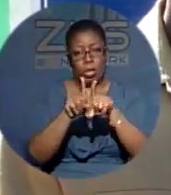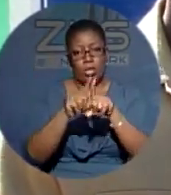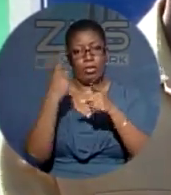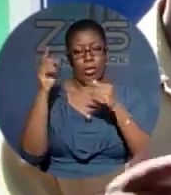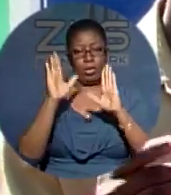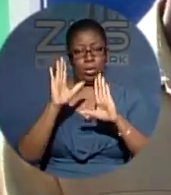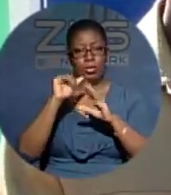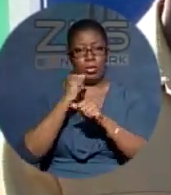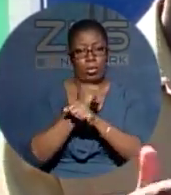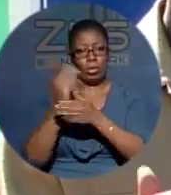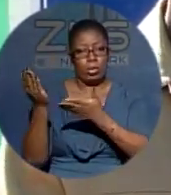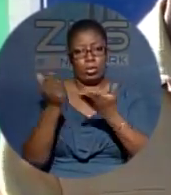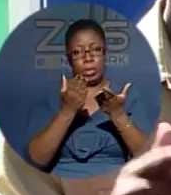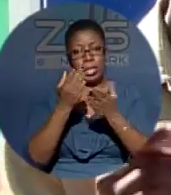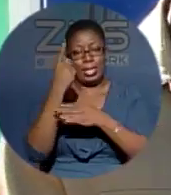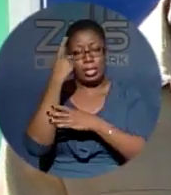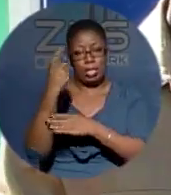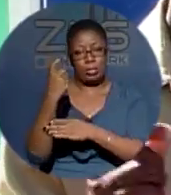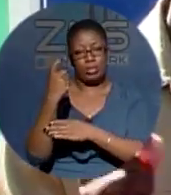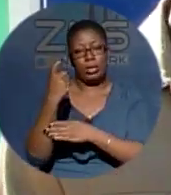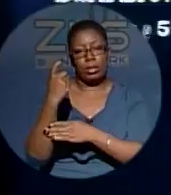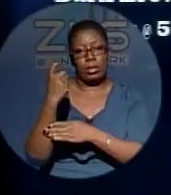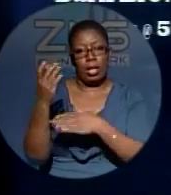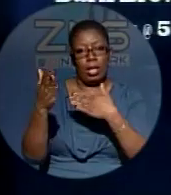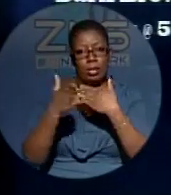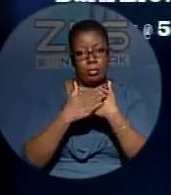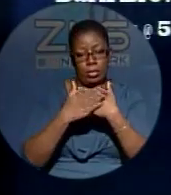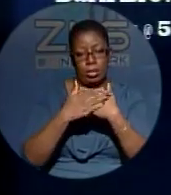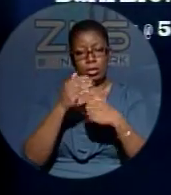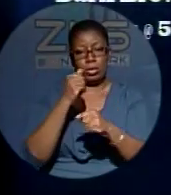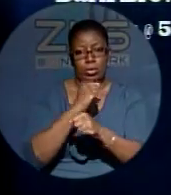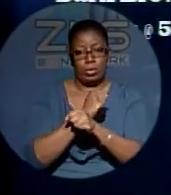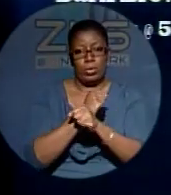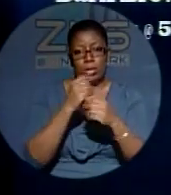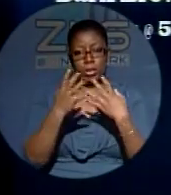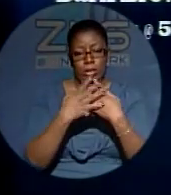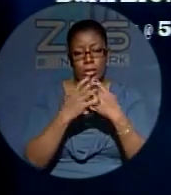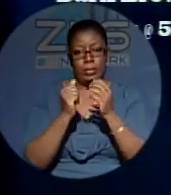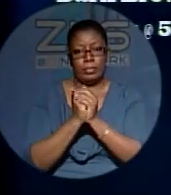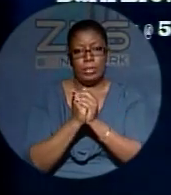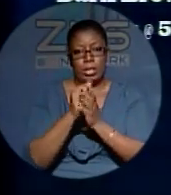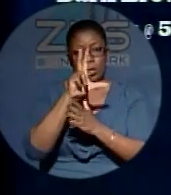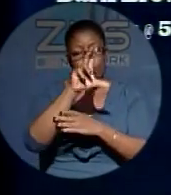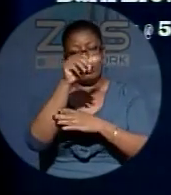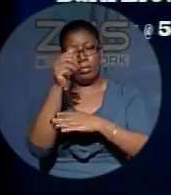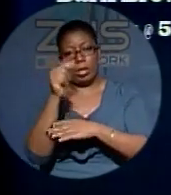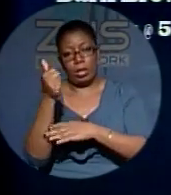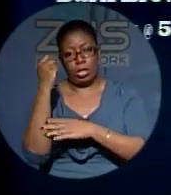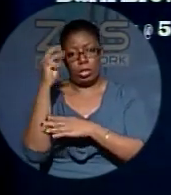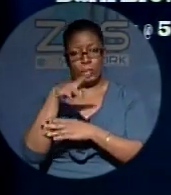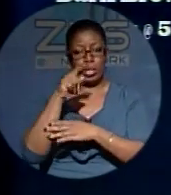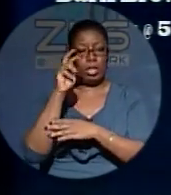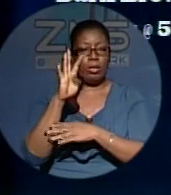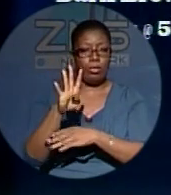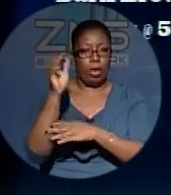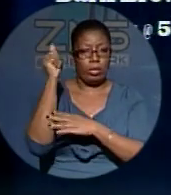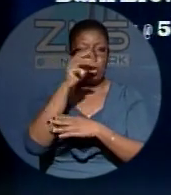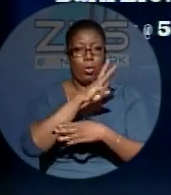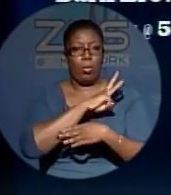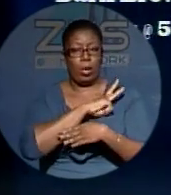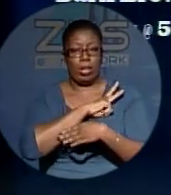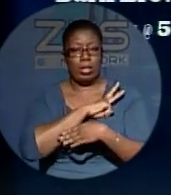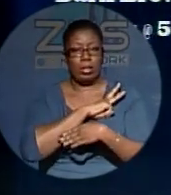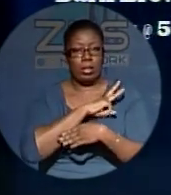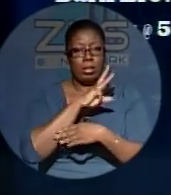work, they were able to bring these suspects into custody. And those three suspects still on the run are 24-year-old Andre Wallace,